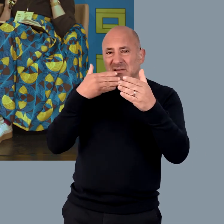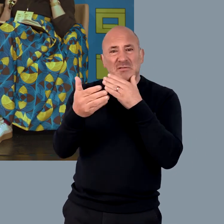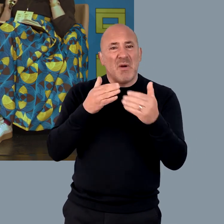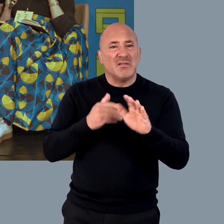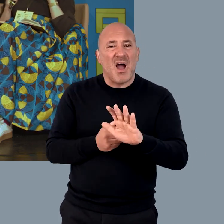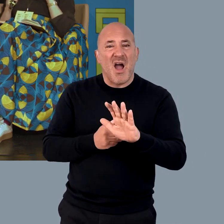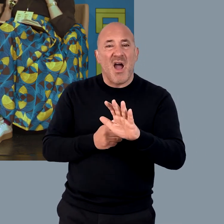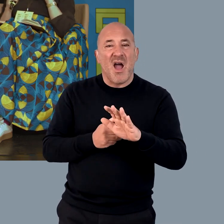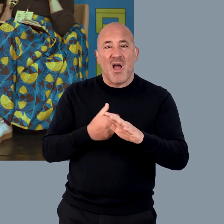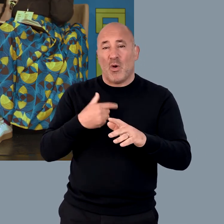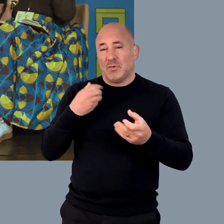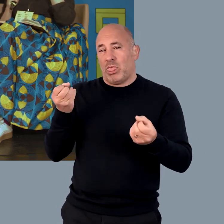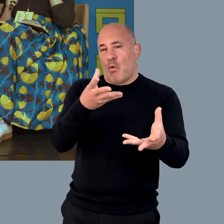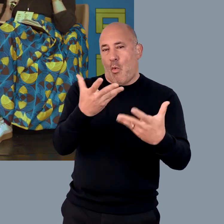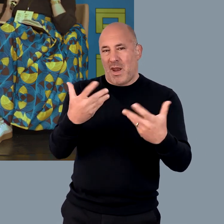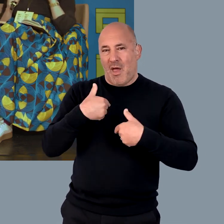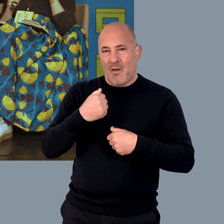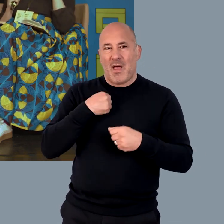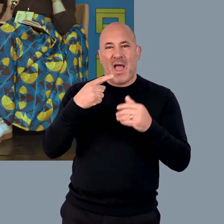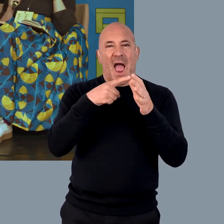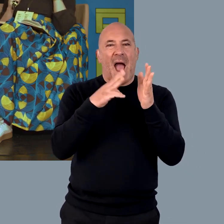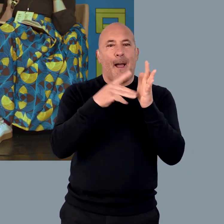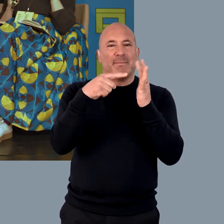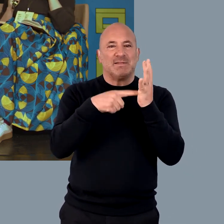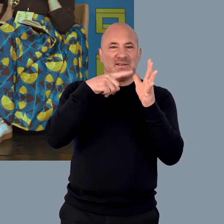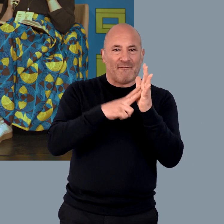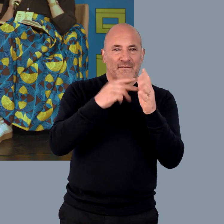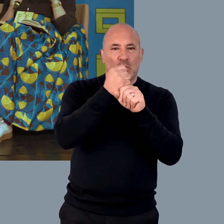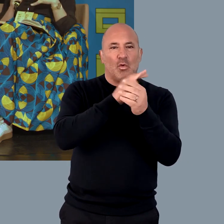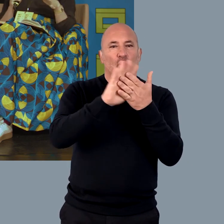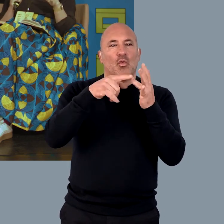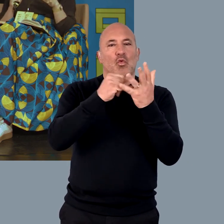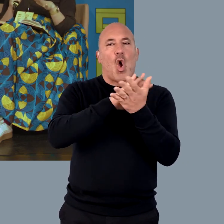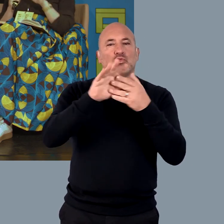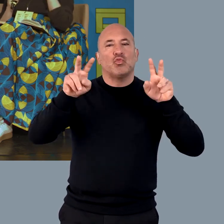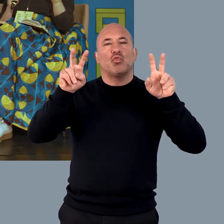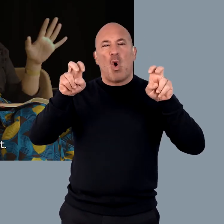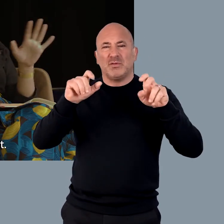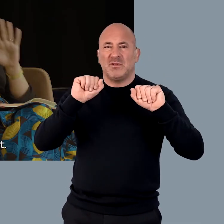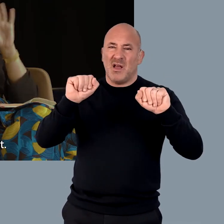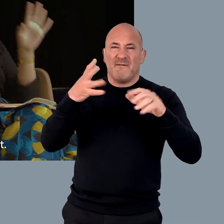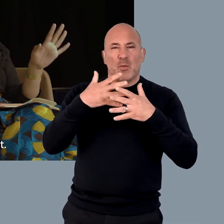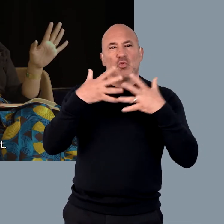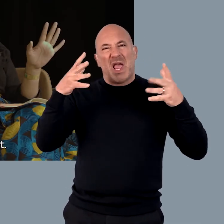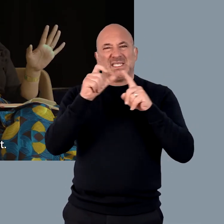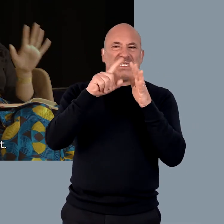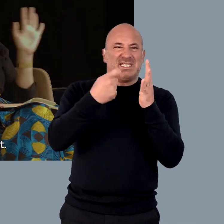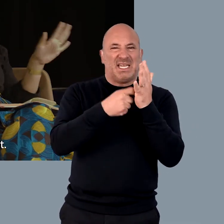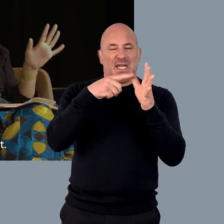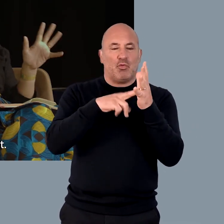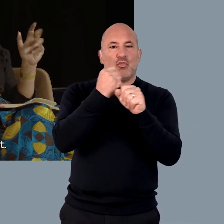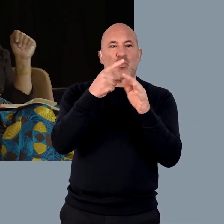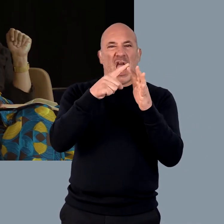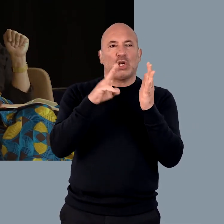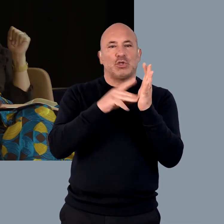of scale as well. So I just wanted to chuck in now kind of my Amitav Ghosh quote, because I love it, from The Great Derangement or The Nutmeg's Curse. If you haven't read either,